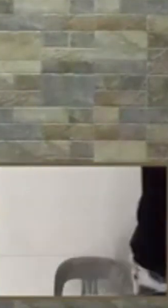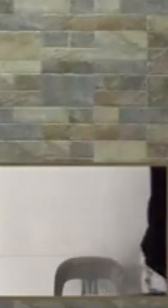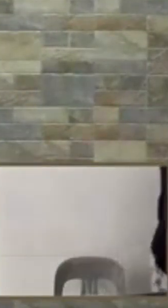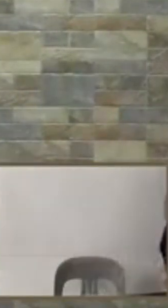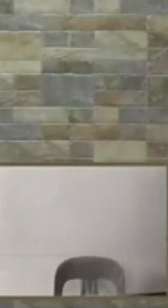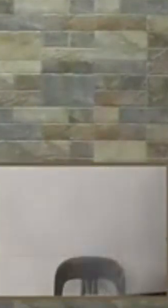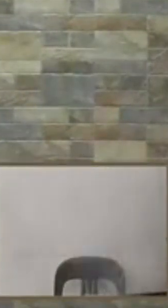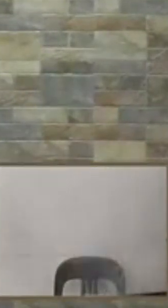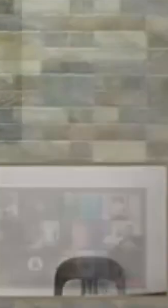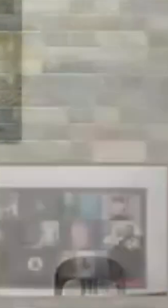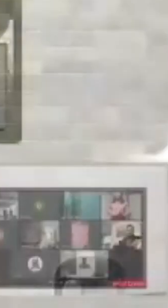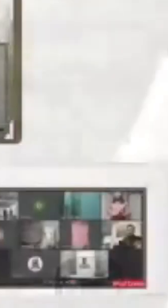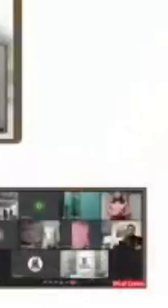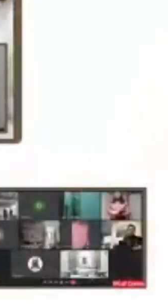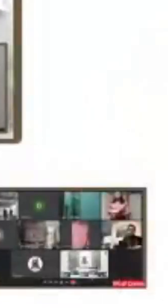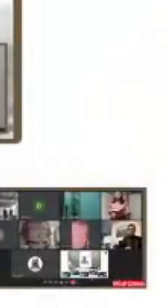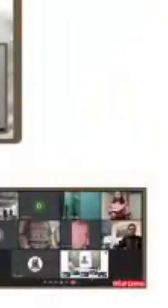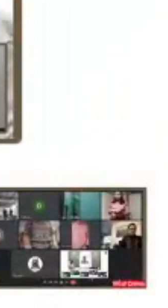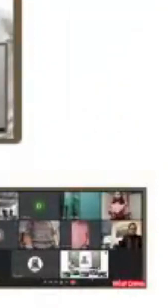This is